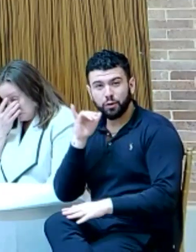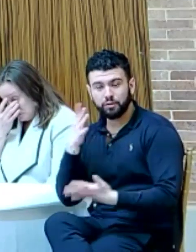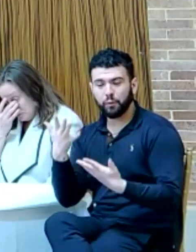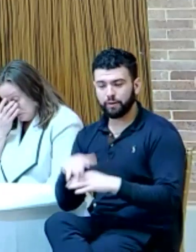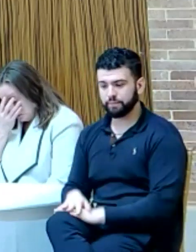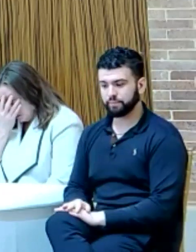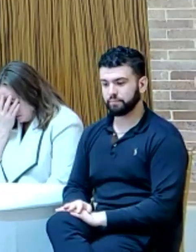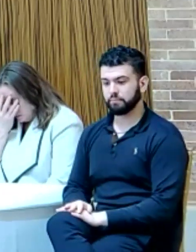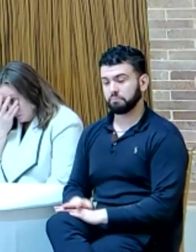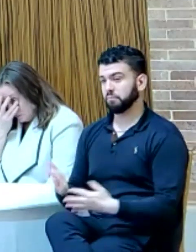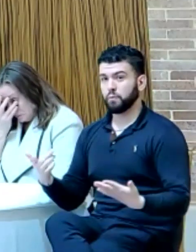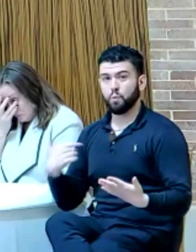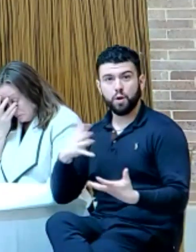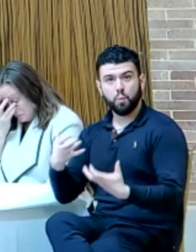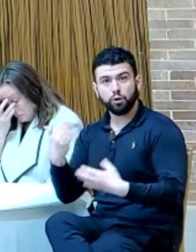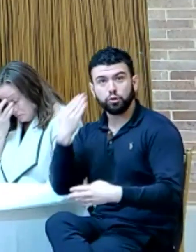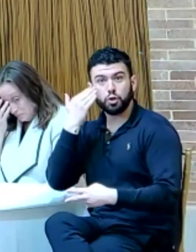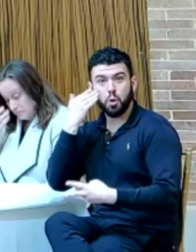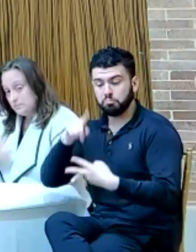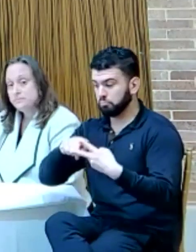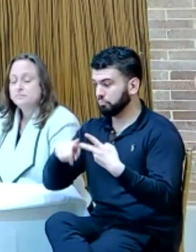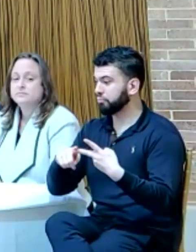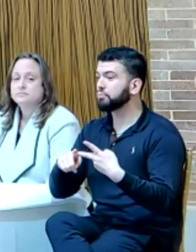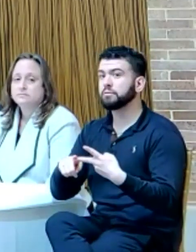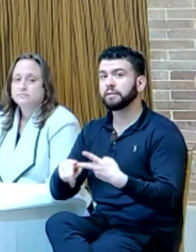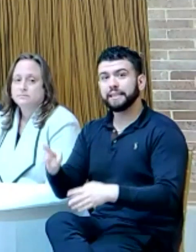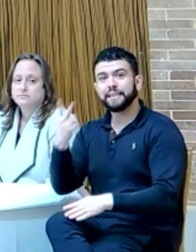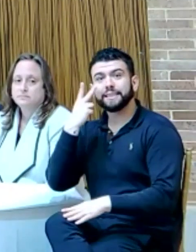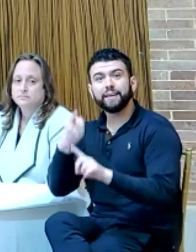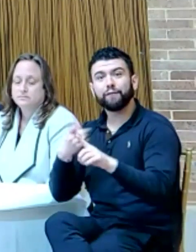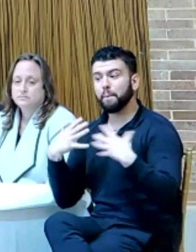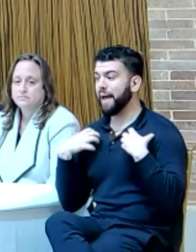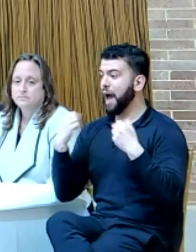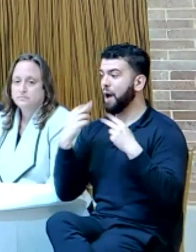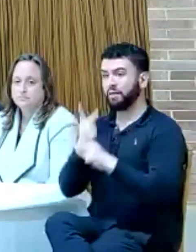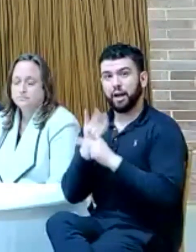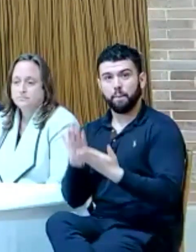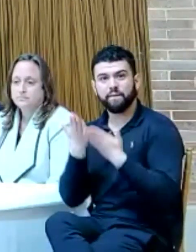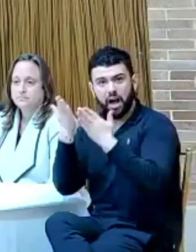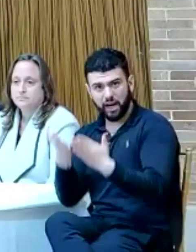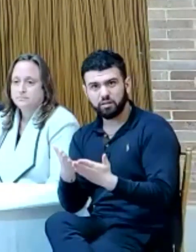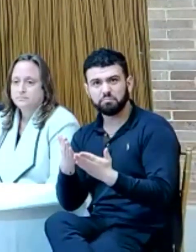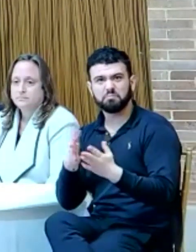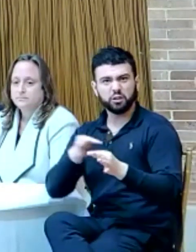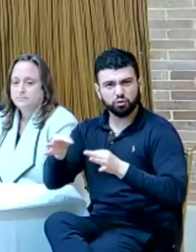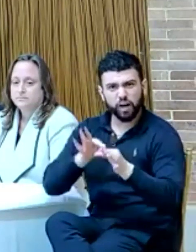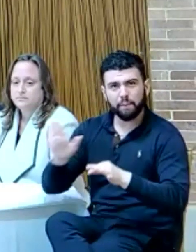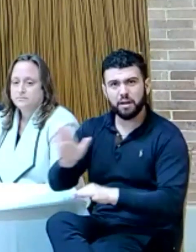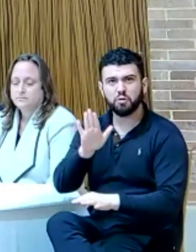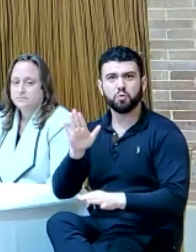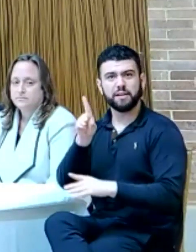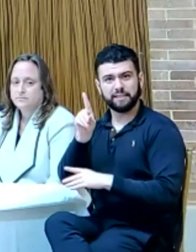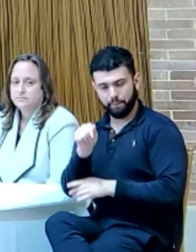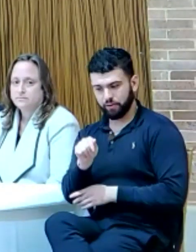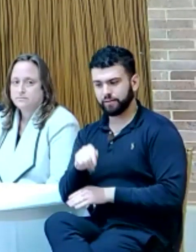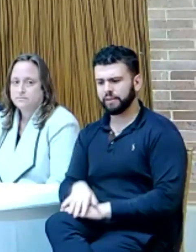establish those two things we like to see it from a treating health care provider and um you know it's medical